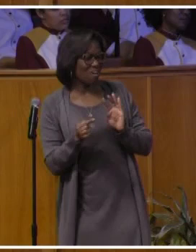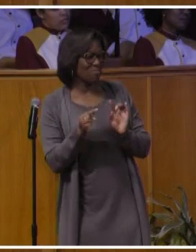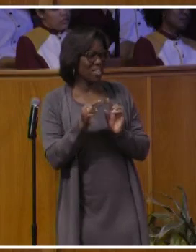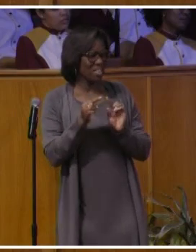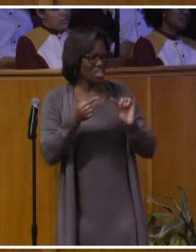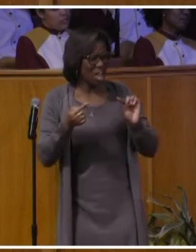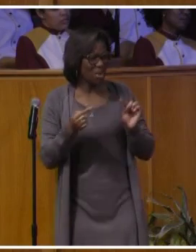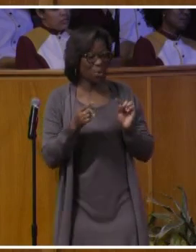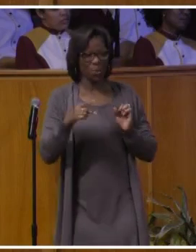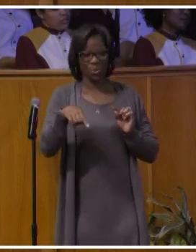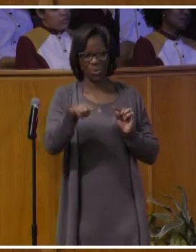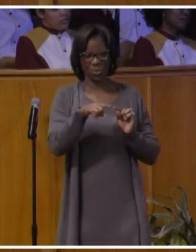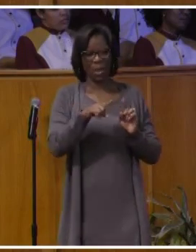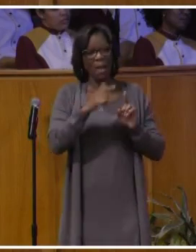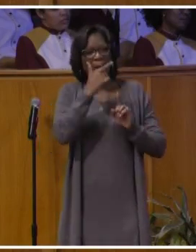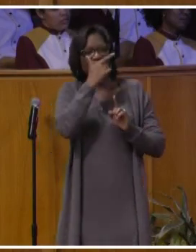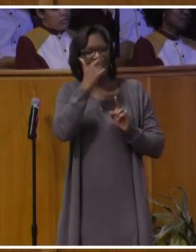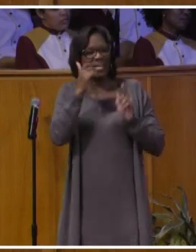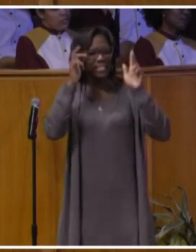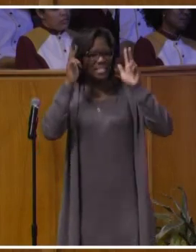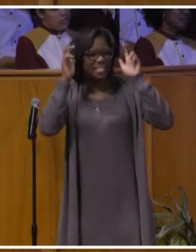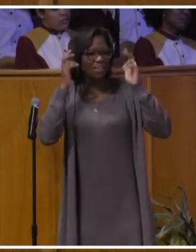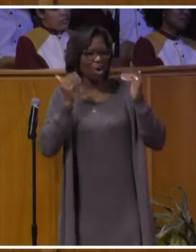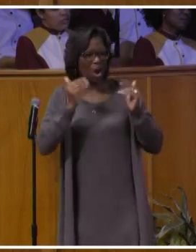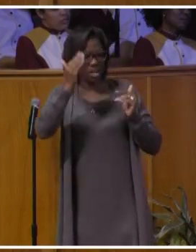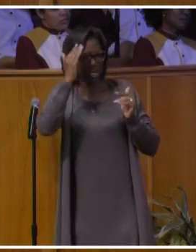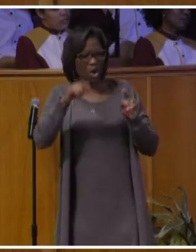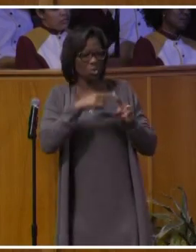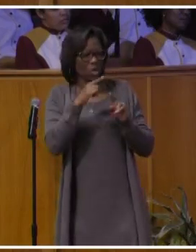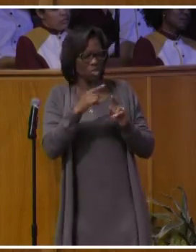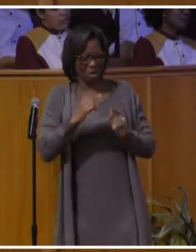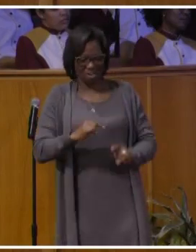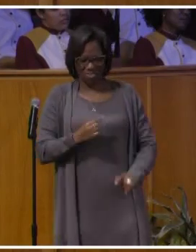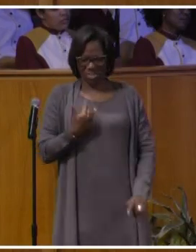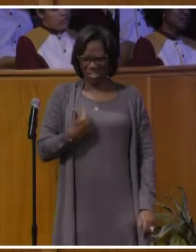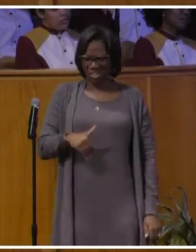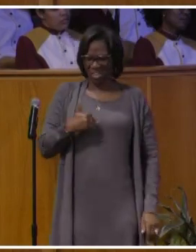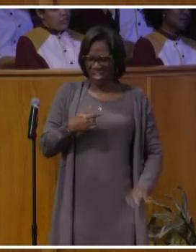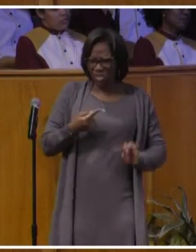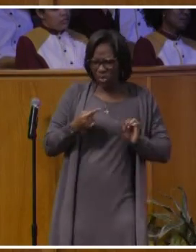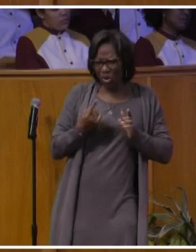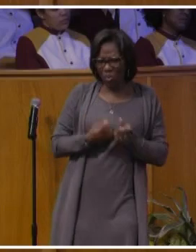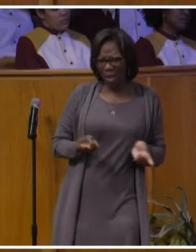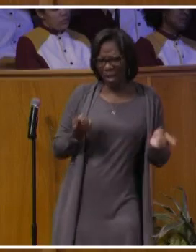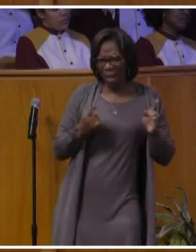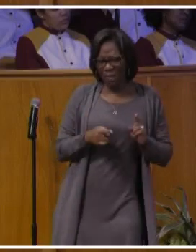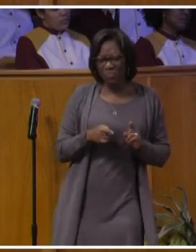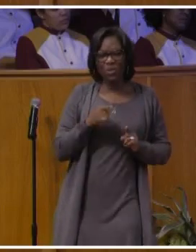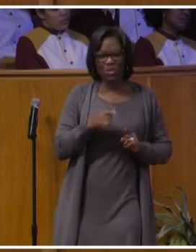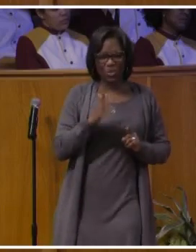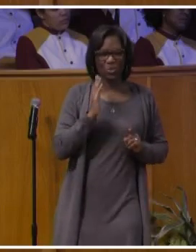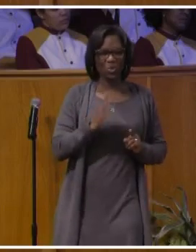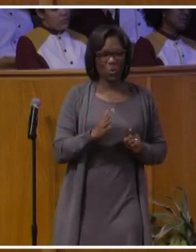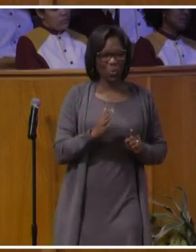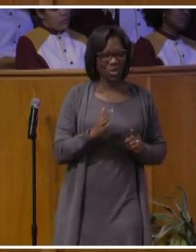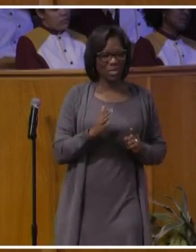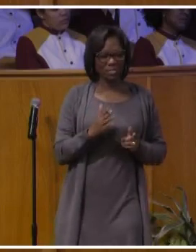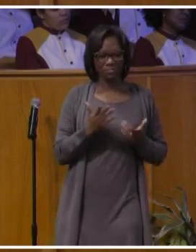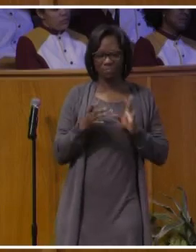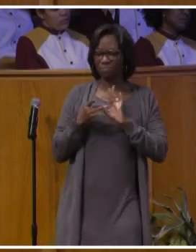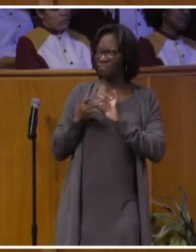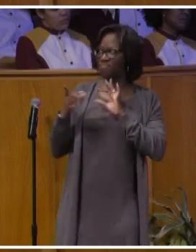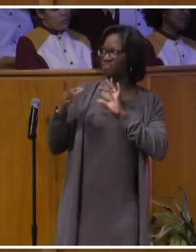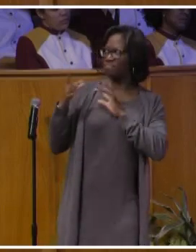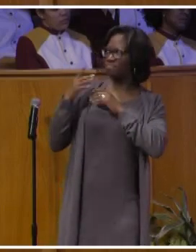to you. Because the devil knows when you're offended and when you're hurt, you will break your trust in